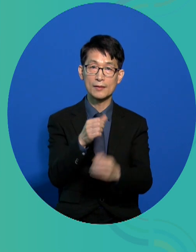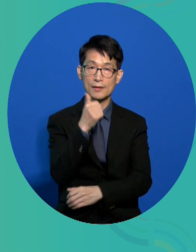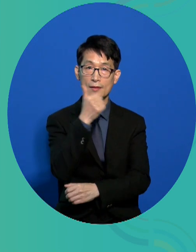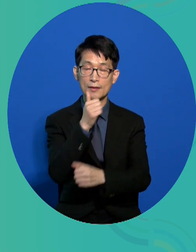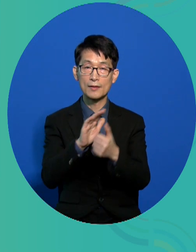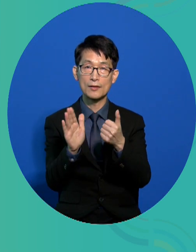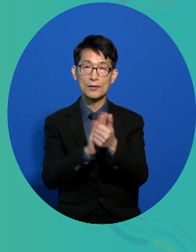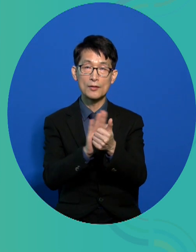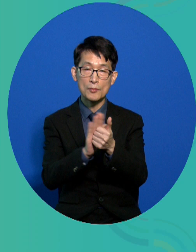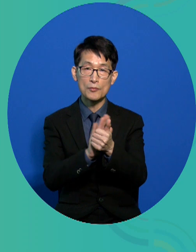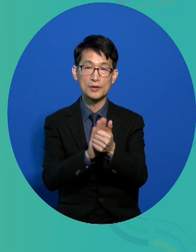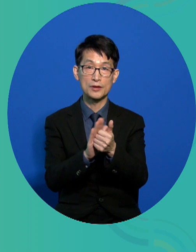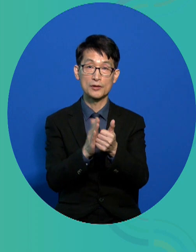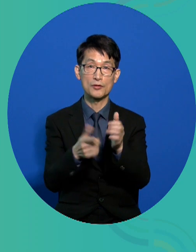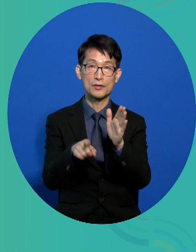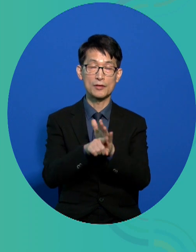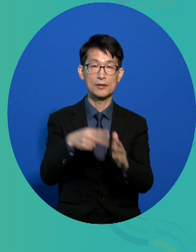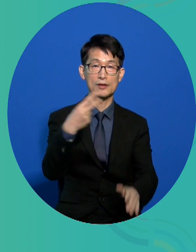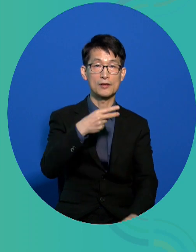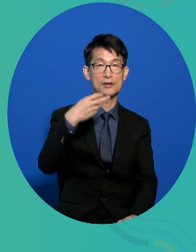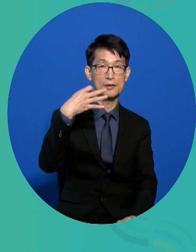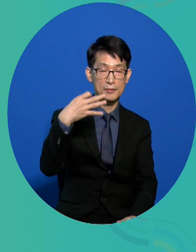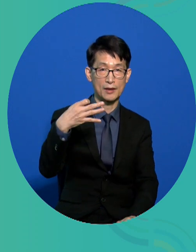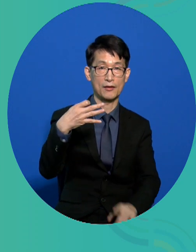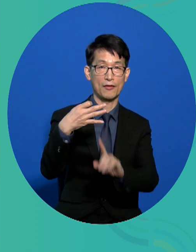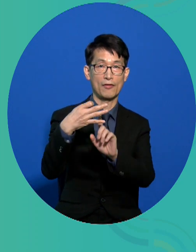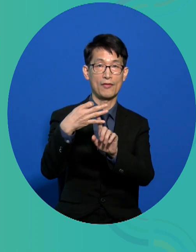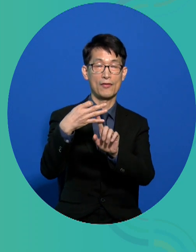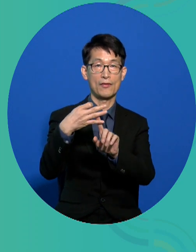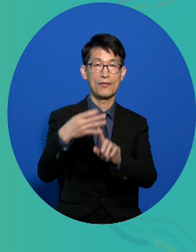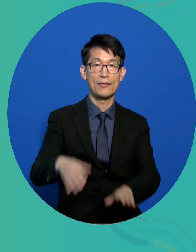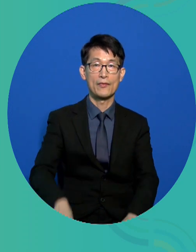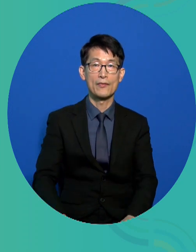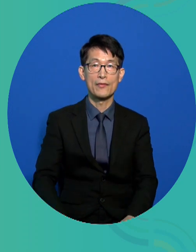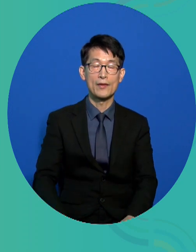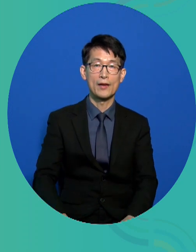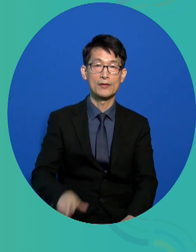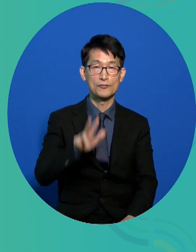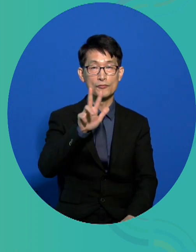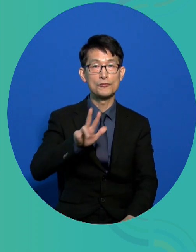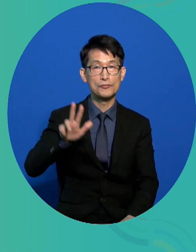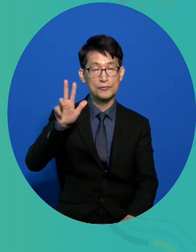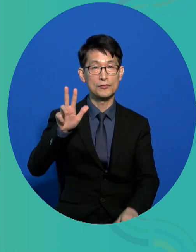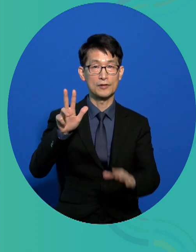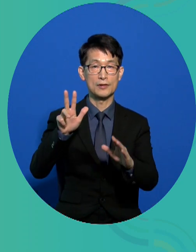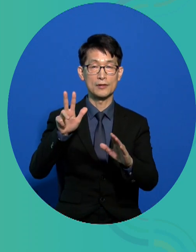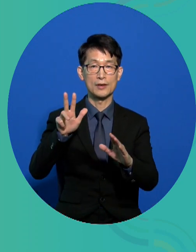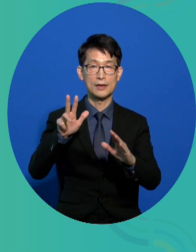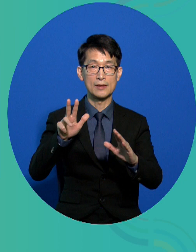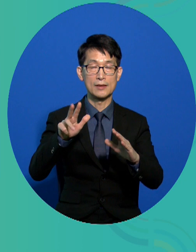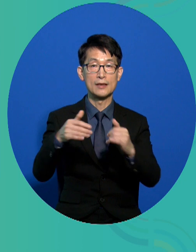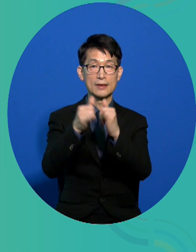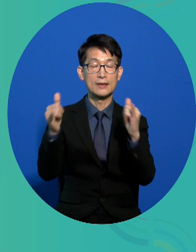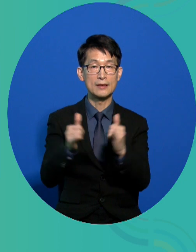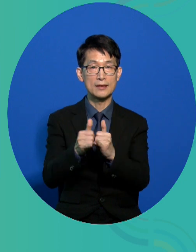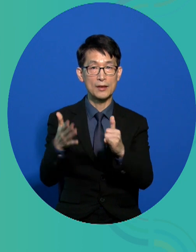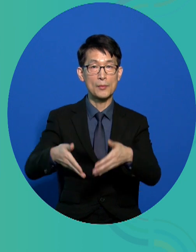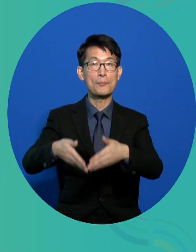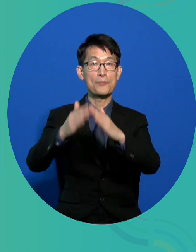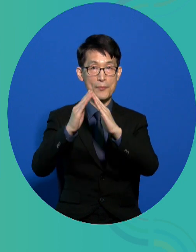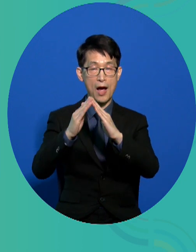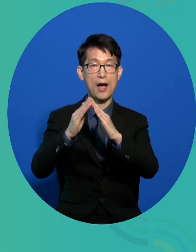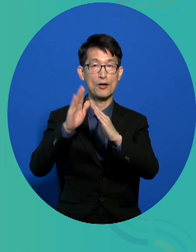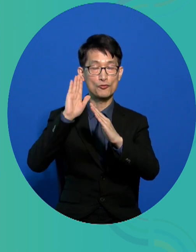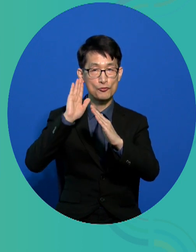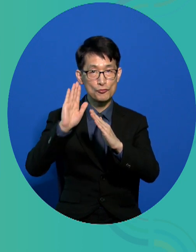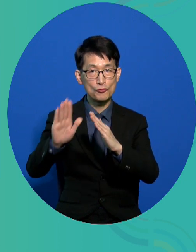for those with hearing disabilities to have the proper policies in place. So I believe